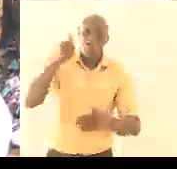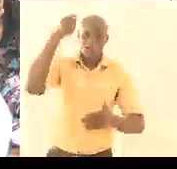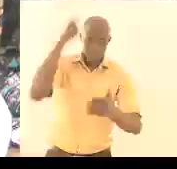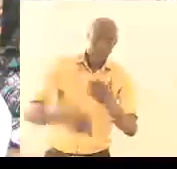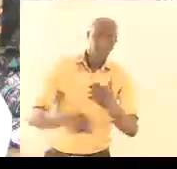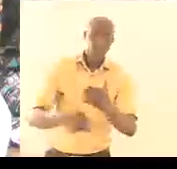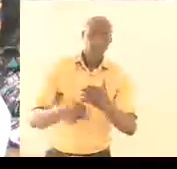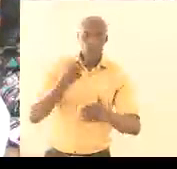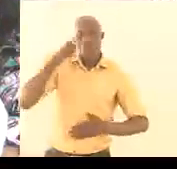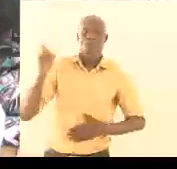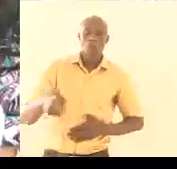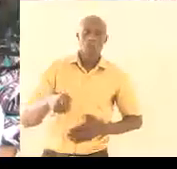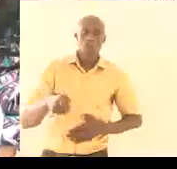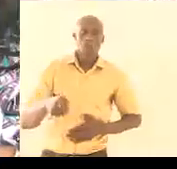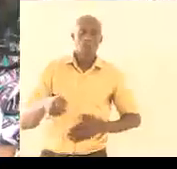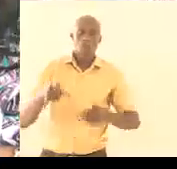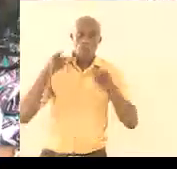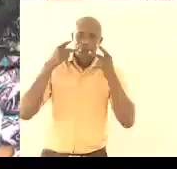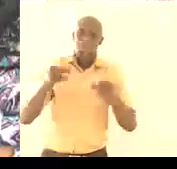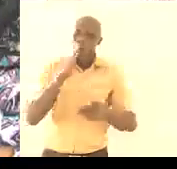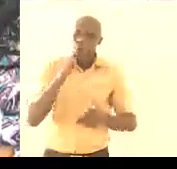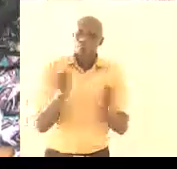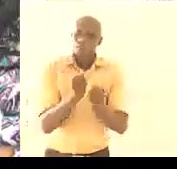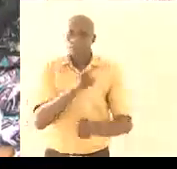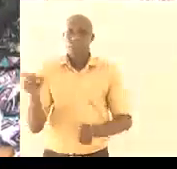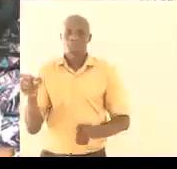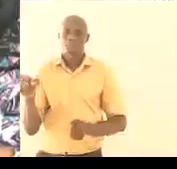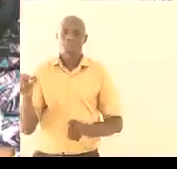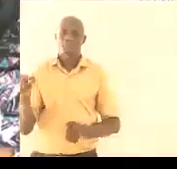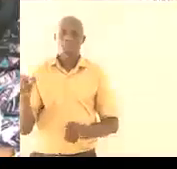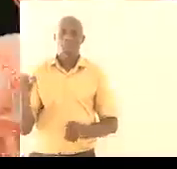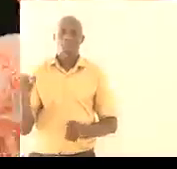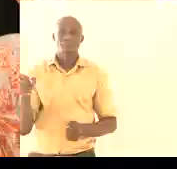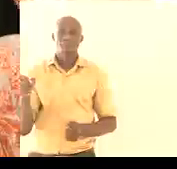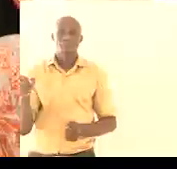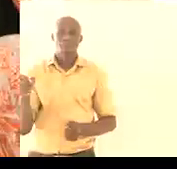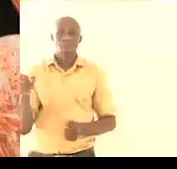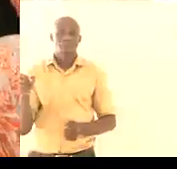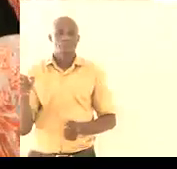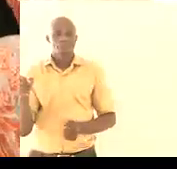a command as it were. Peace be with you.